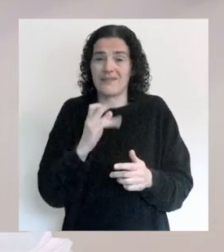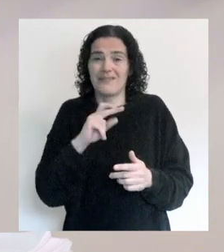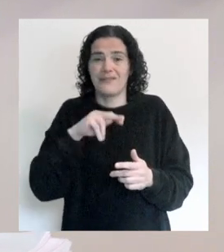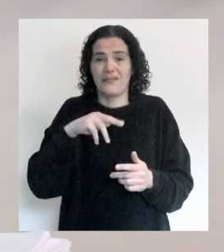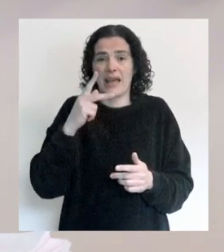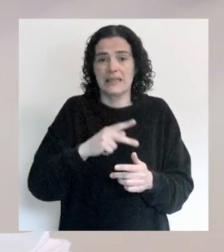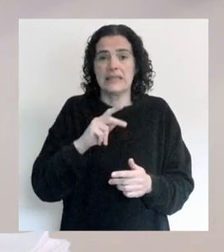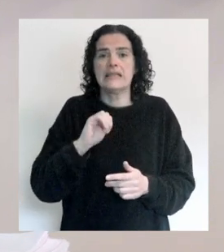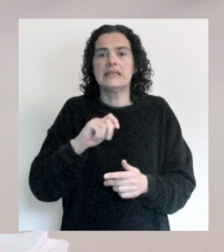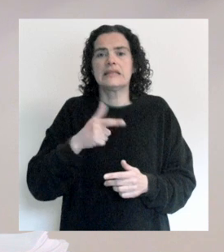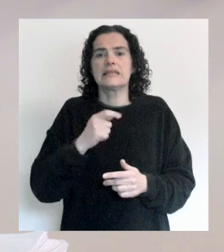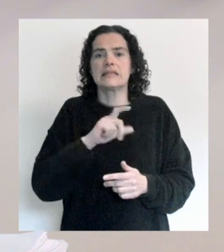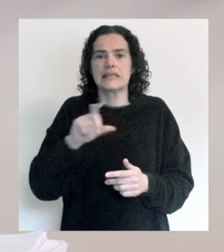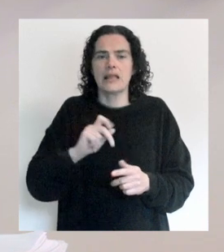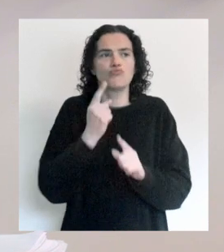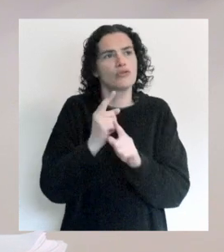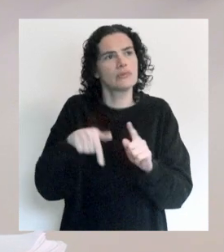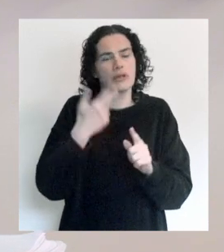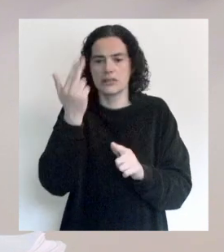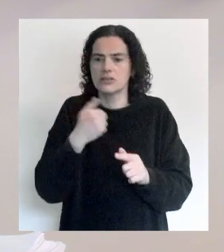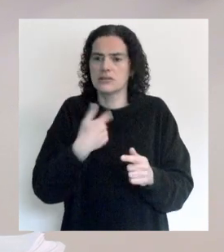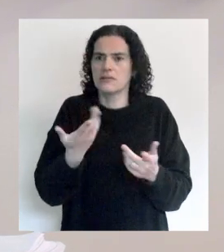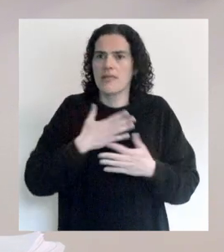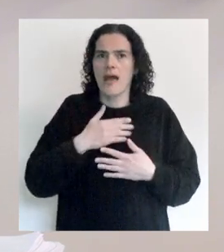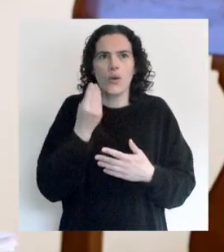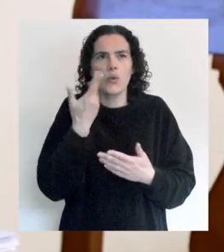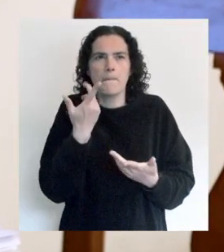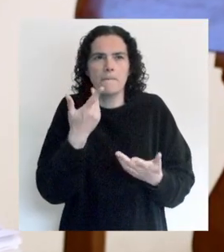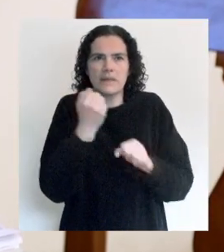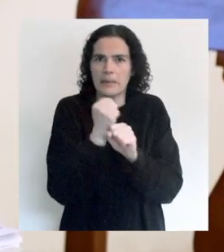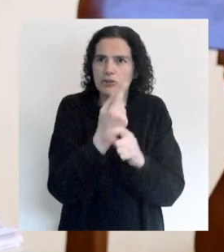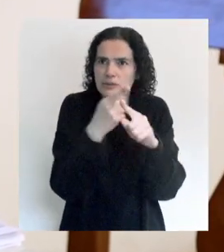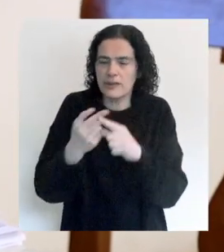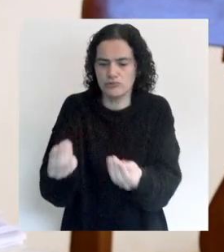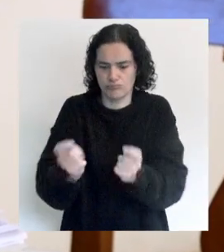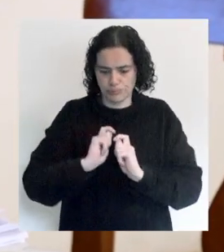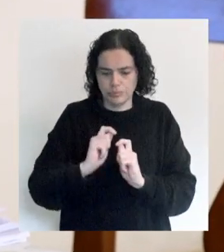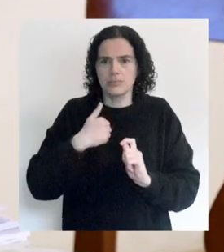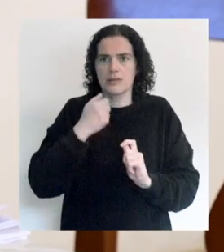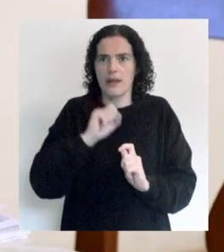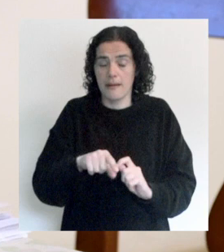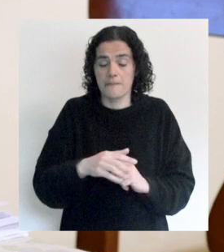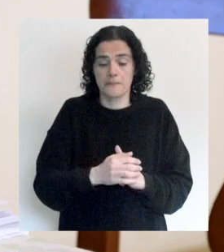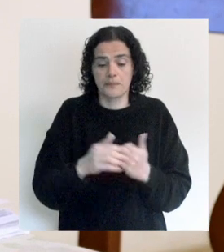Serralves with Frank Stella. At the same time, so artists gave me different tasks. So